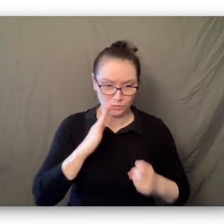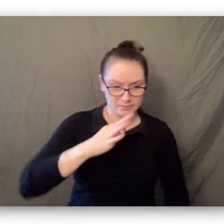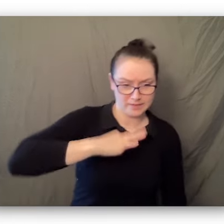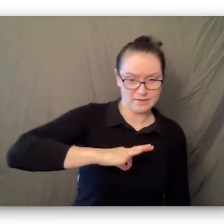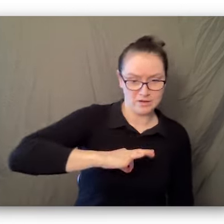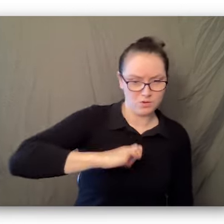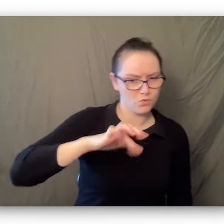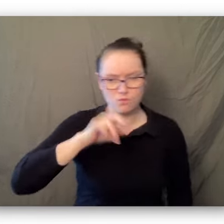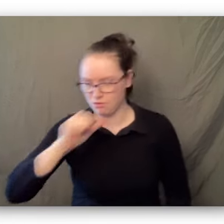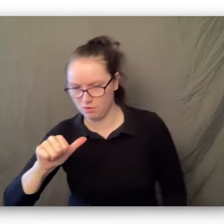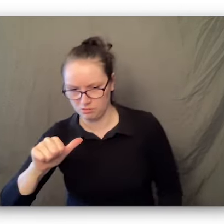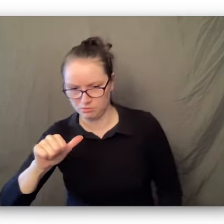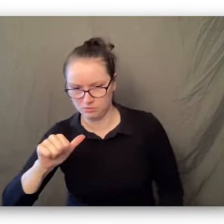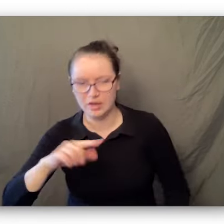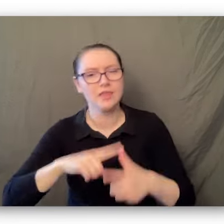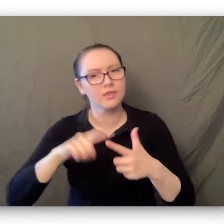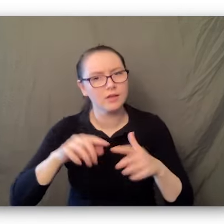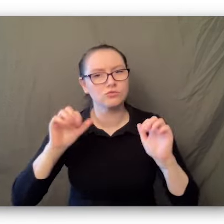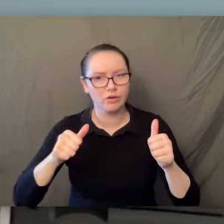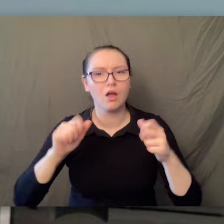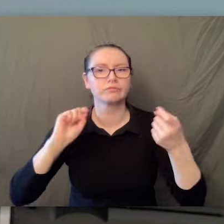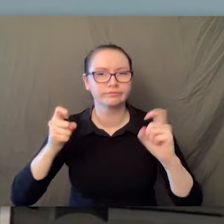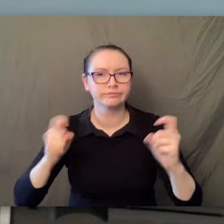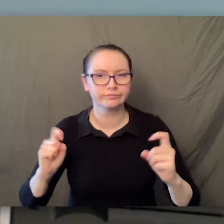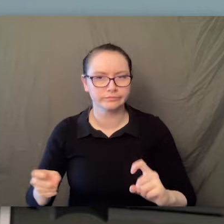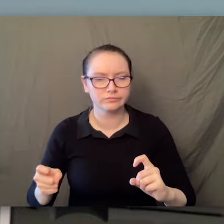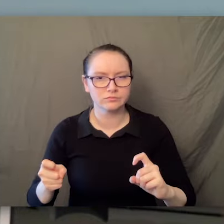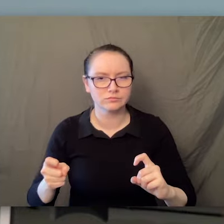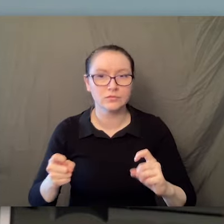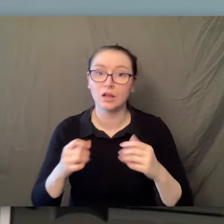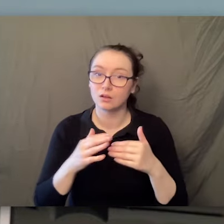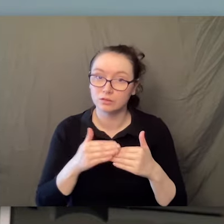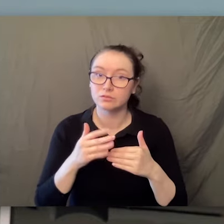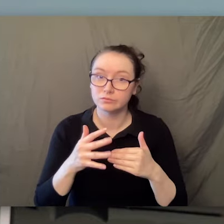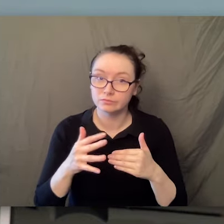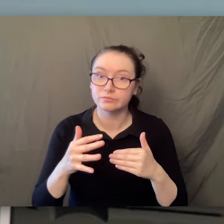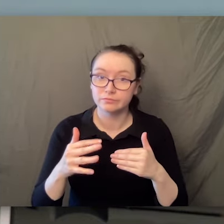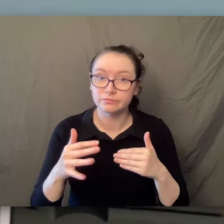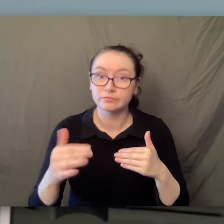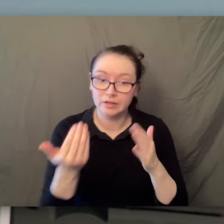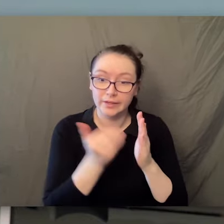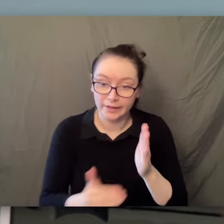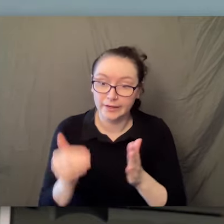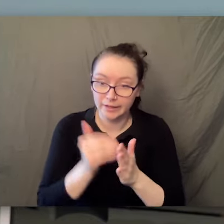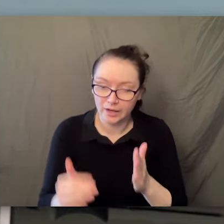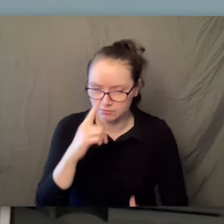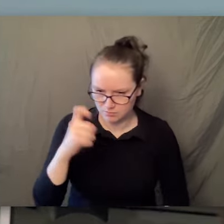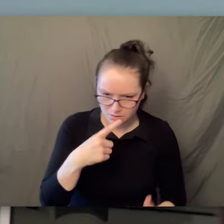me or renewing me? Act accordingly. Then ask that question again, constantly,